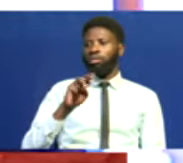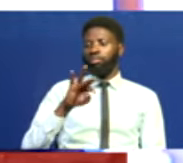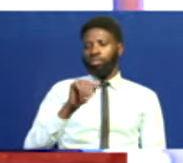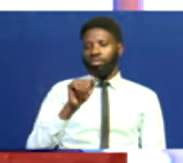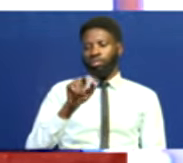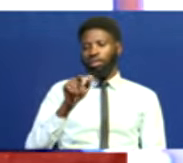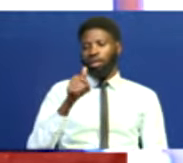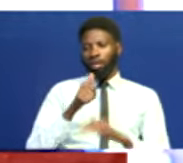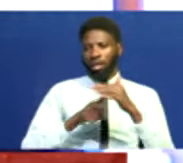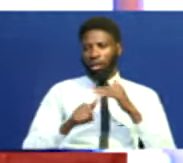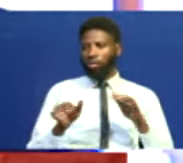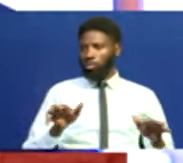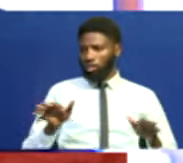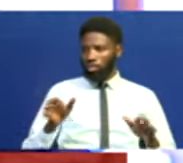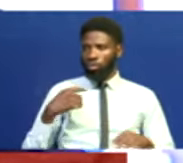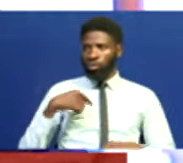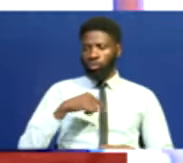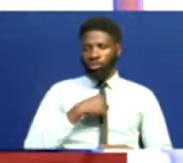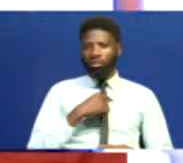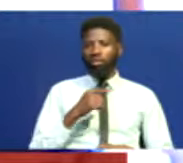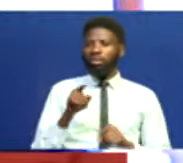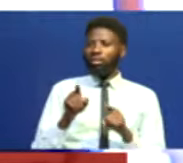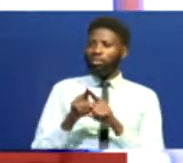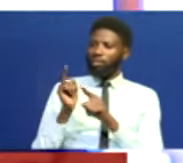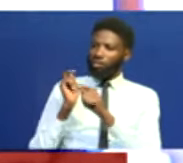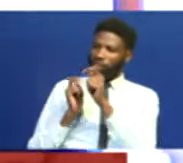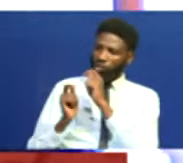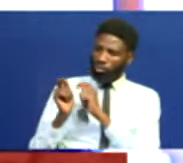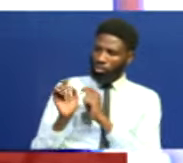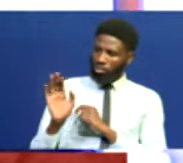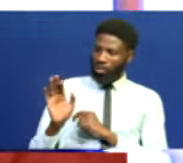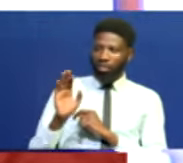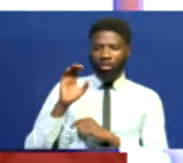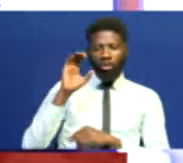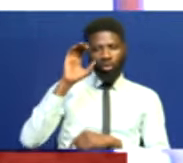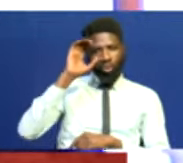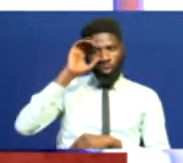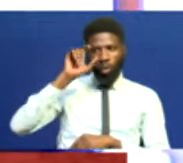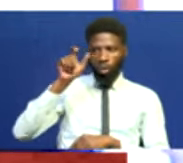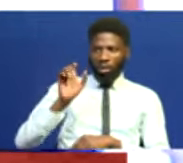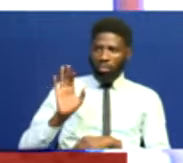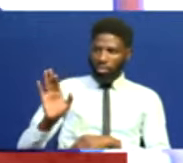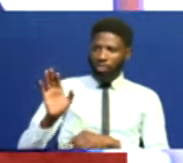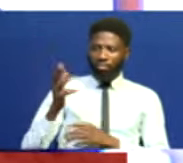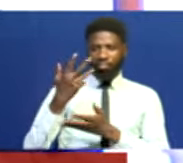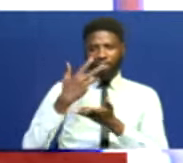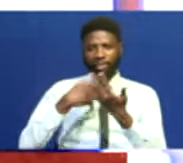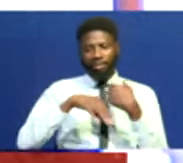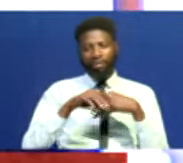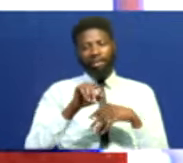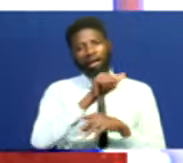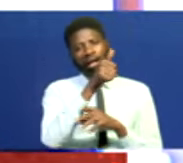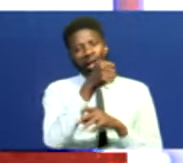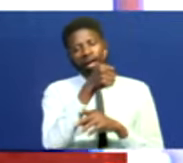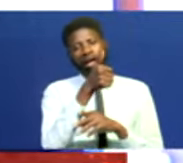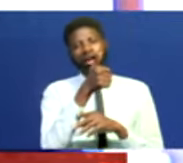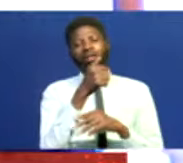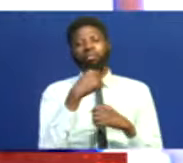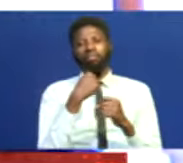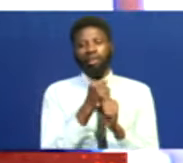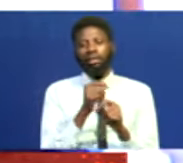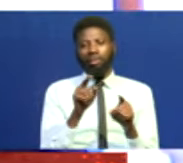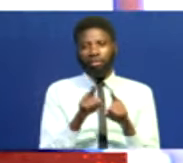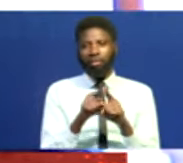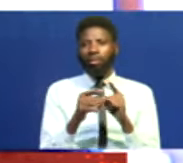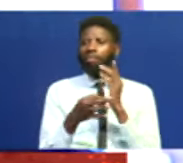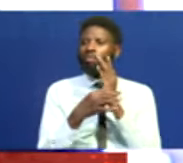took a traditional, or not really traditional, a beat from the coast, and then fused it with other influences to make it popular